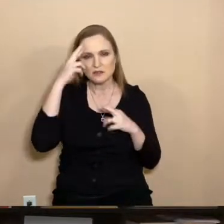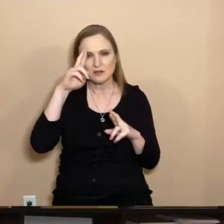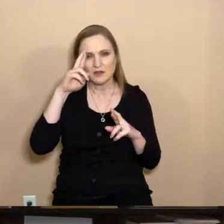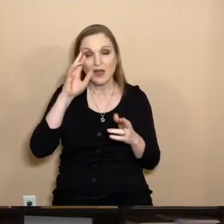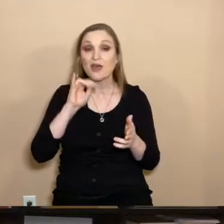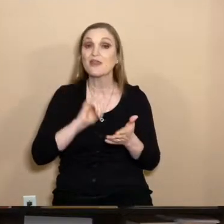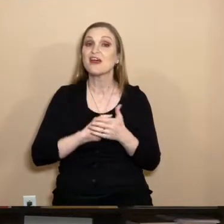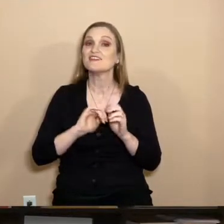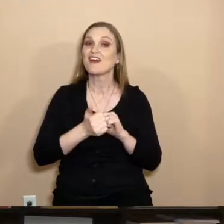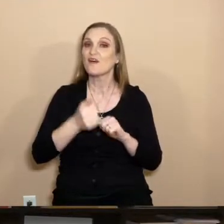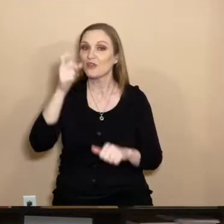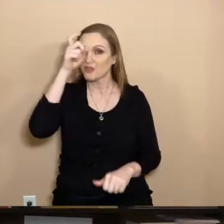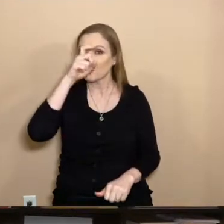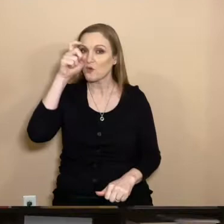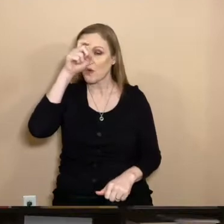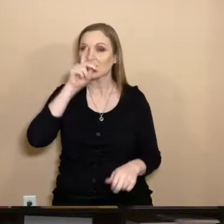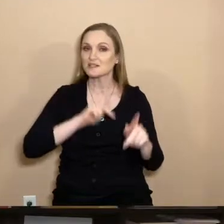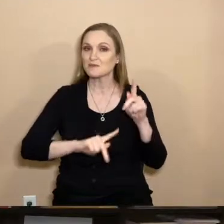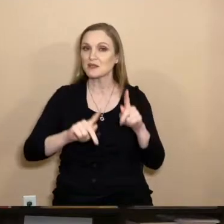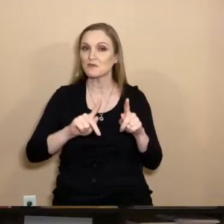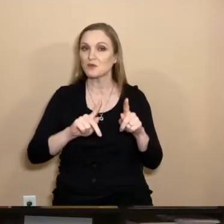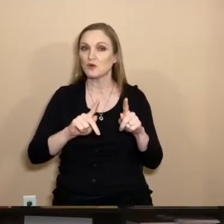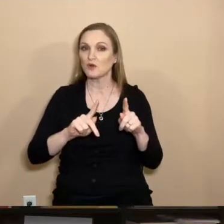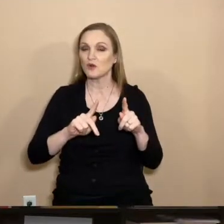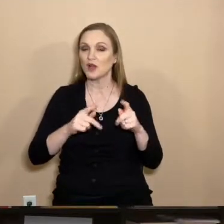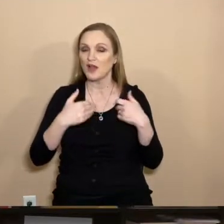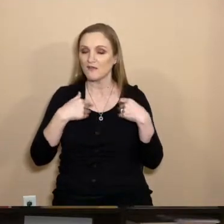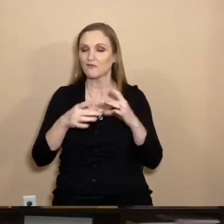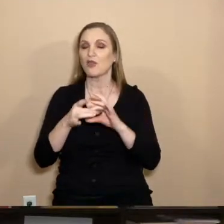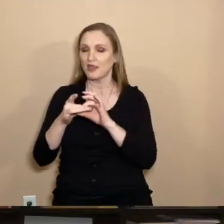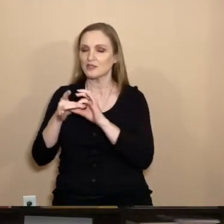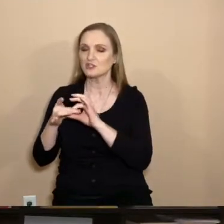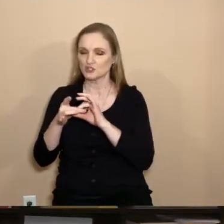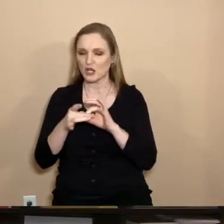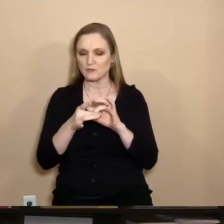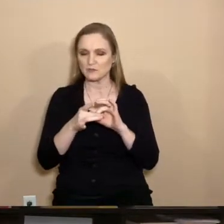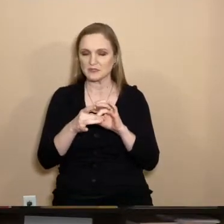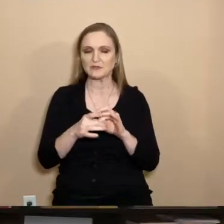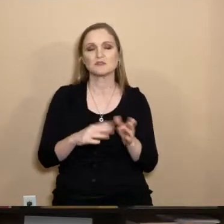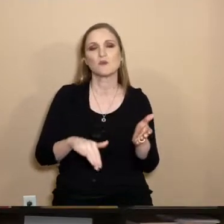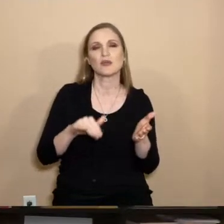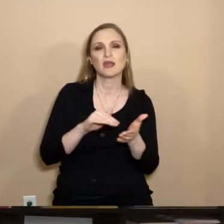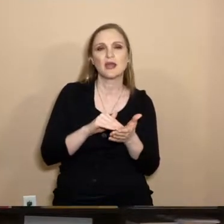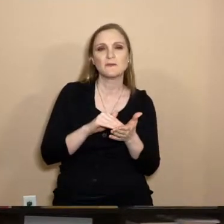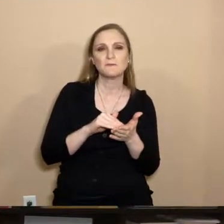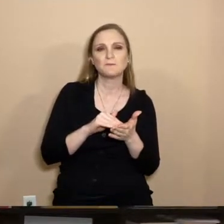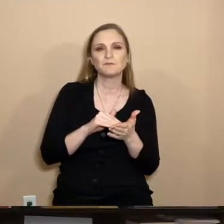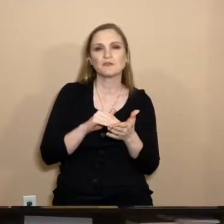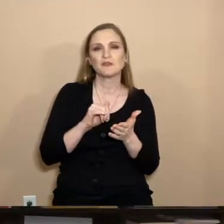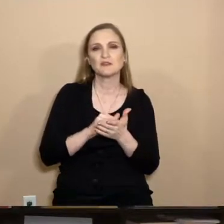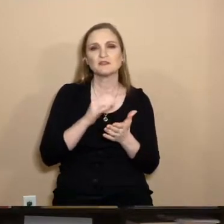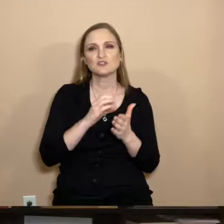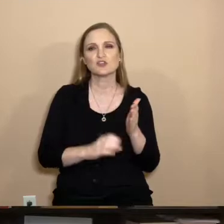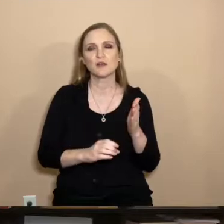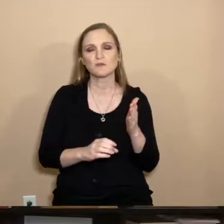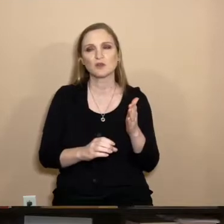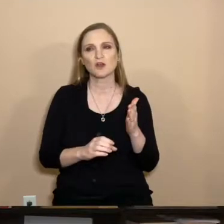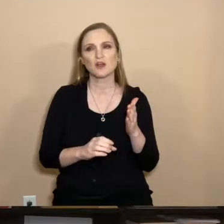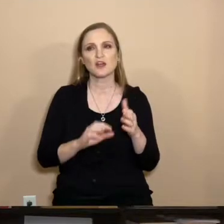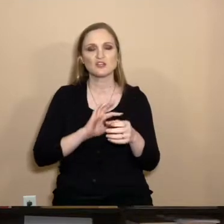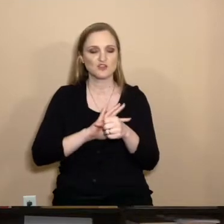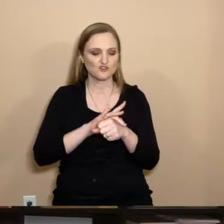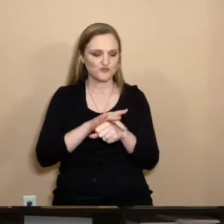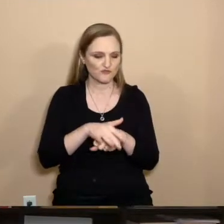that the wise will approach their relationships with all. And so again, this is a chapter that is, again,